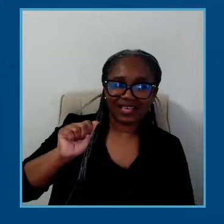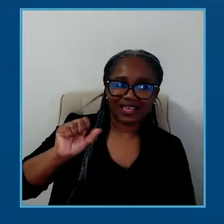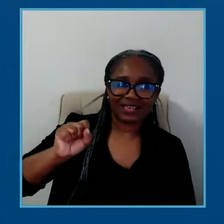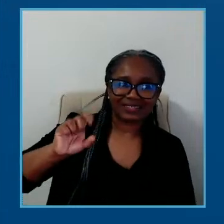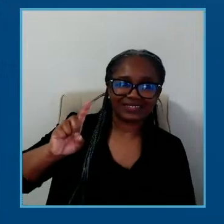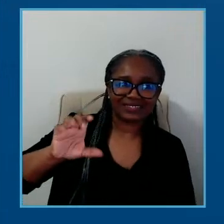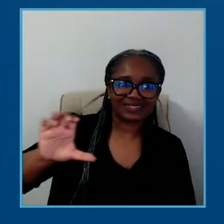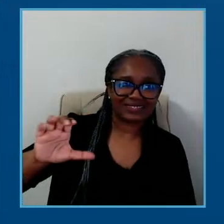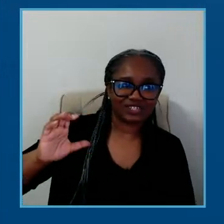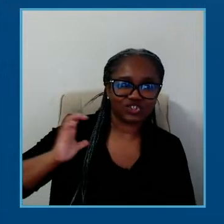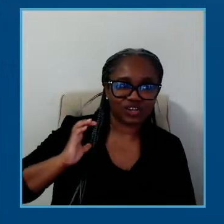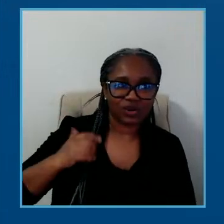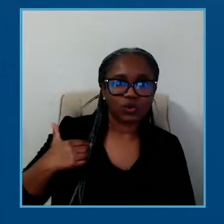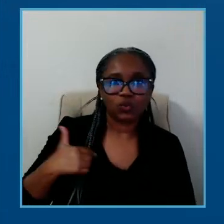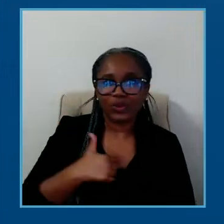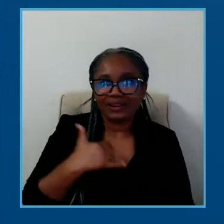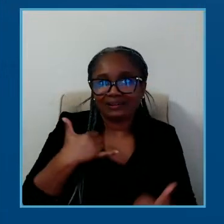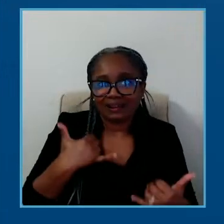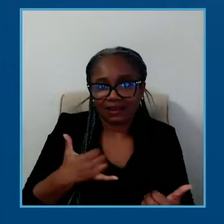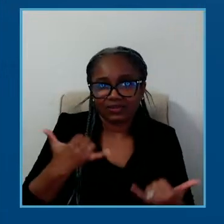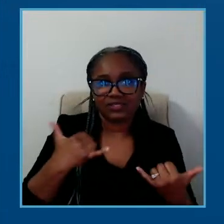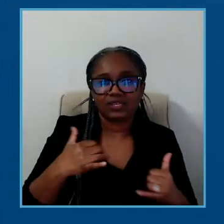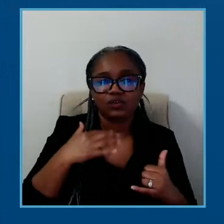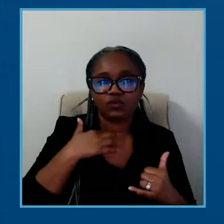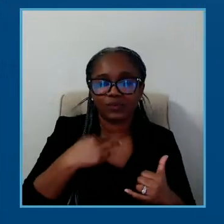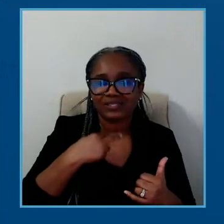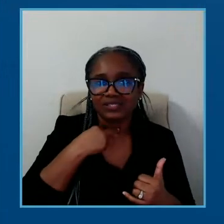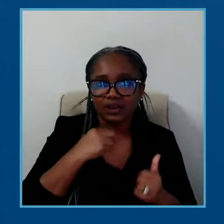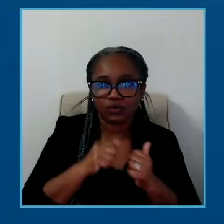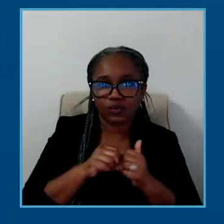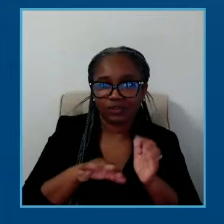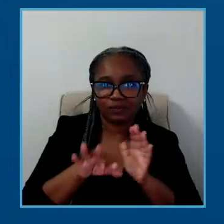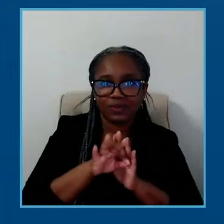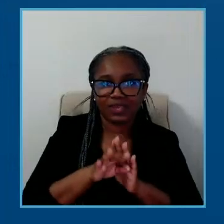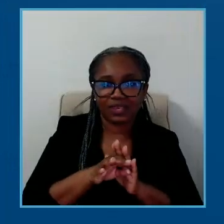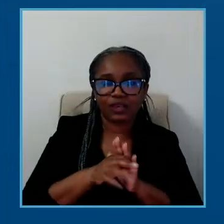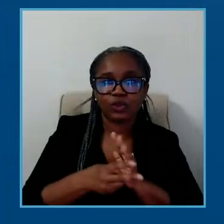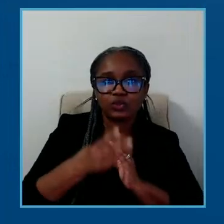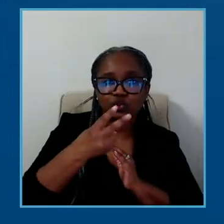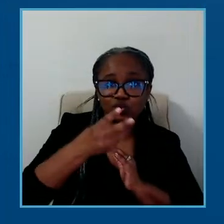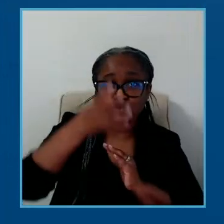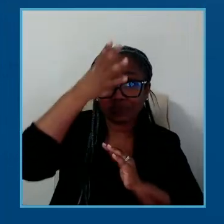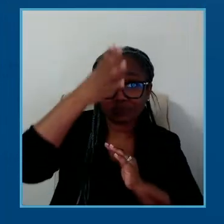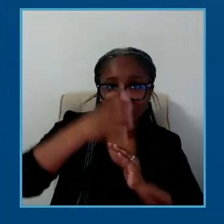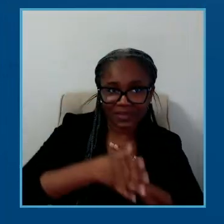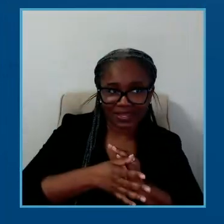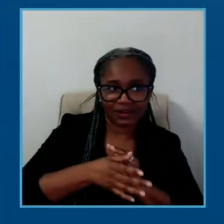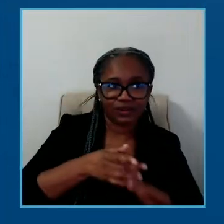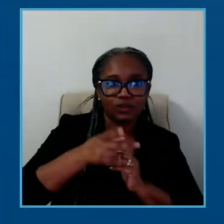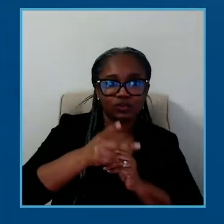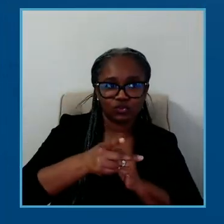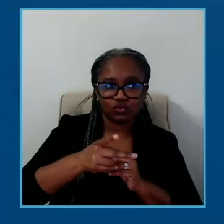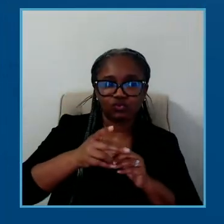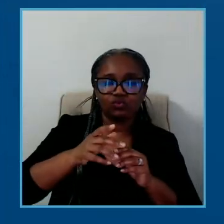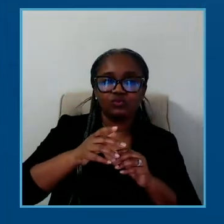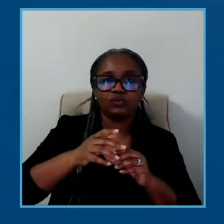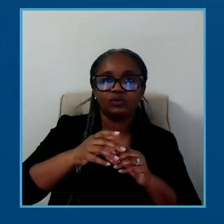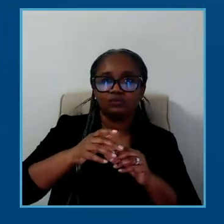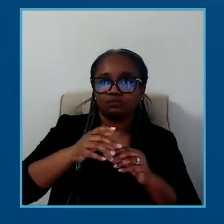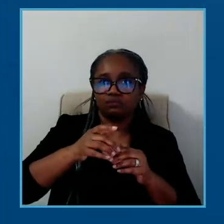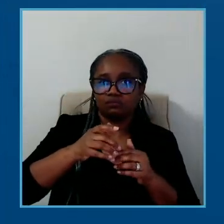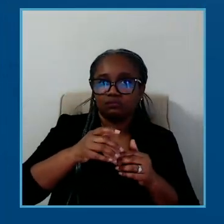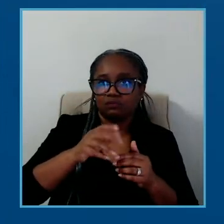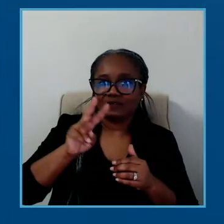Section 3A3 of the DNC's rules of procedure state, pursuant to the charter, Article